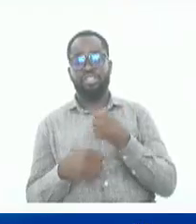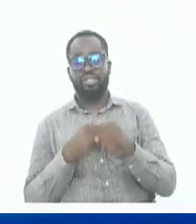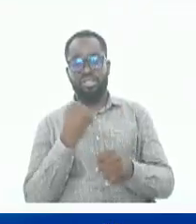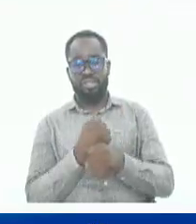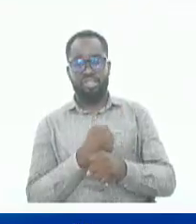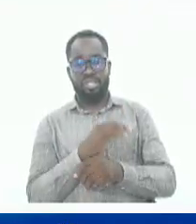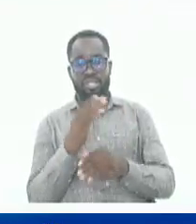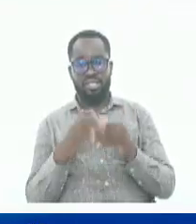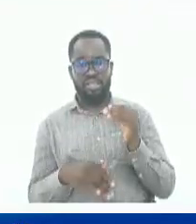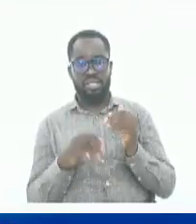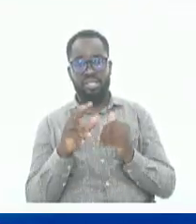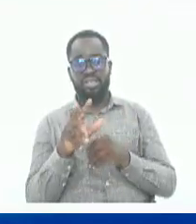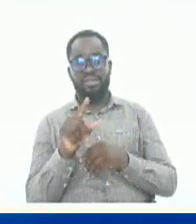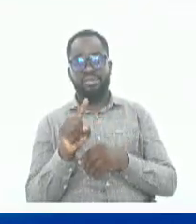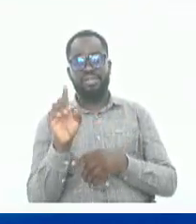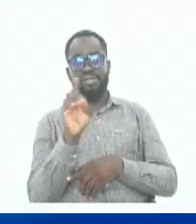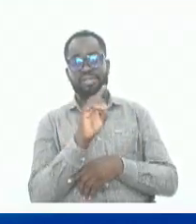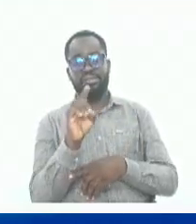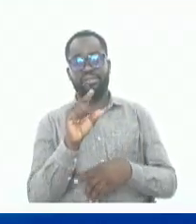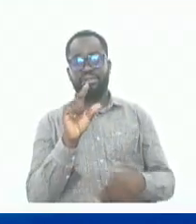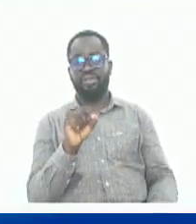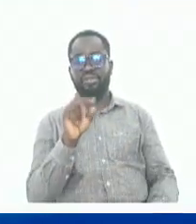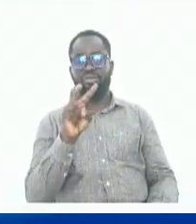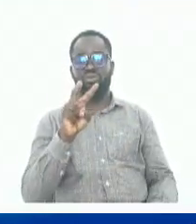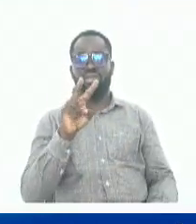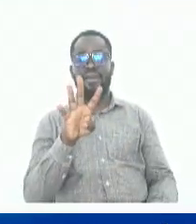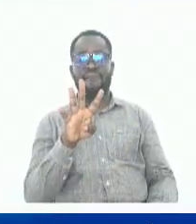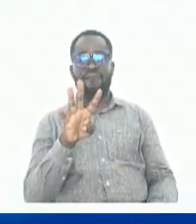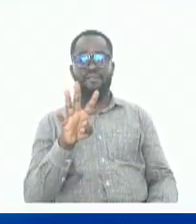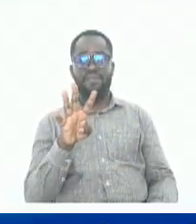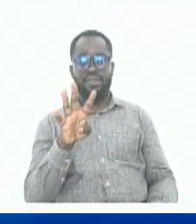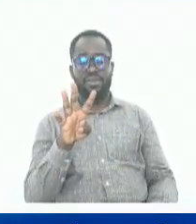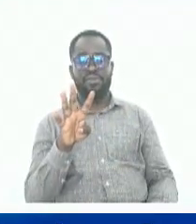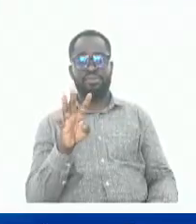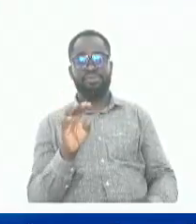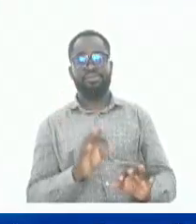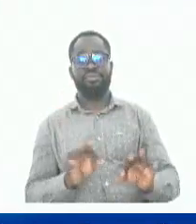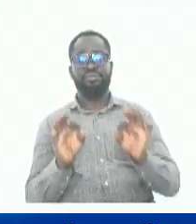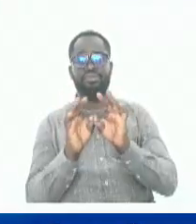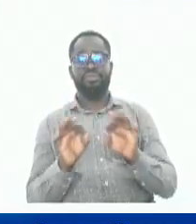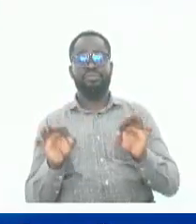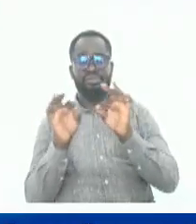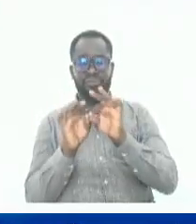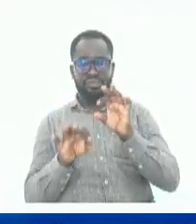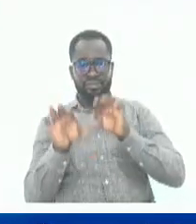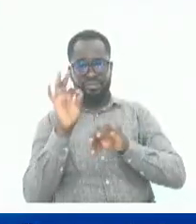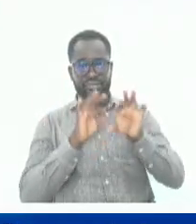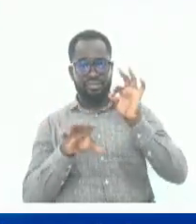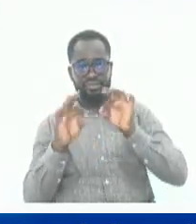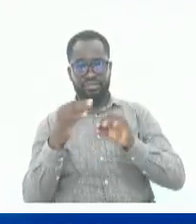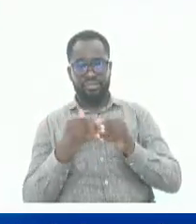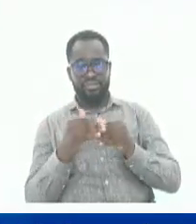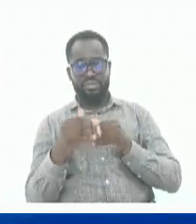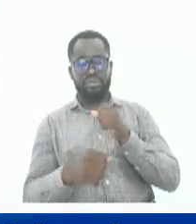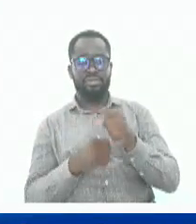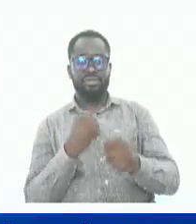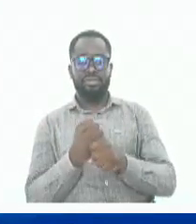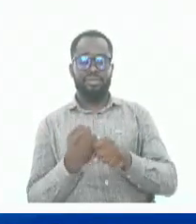ended 31st December 2024, and any significant findings for prior years.